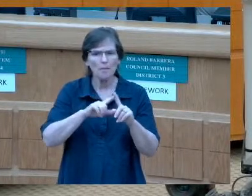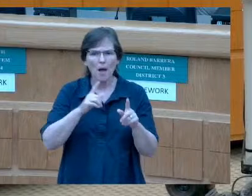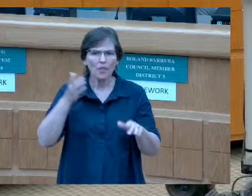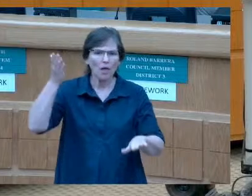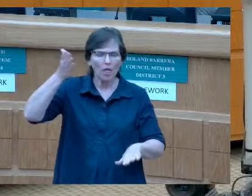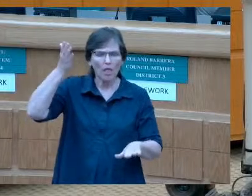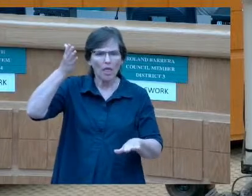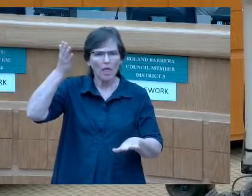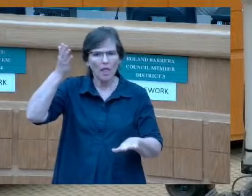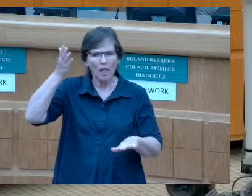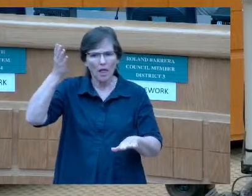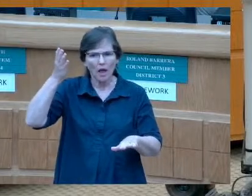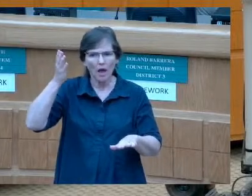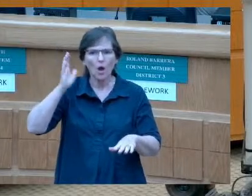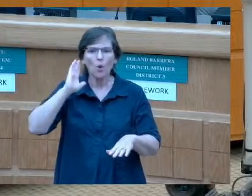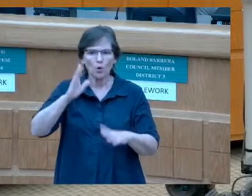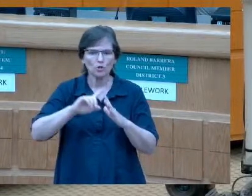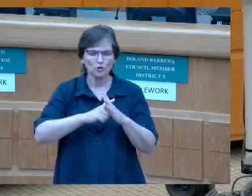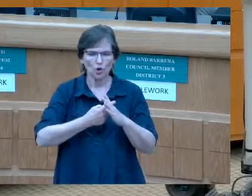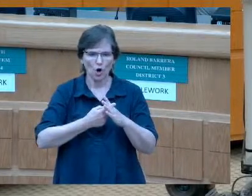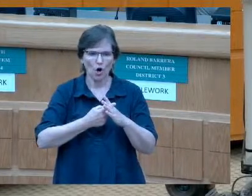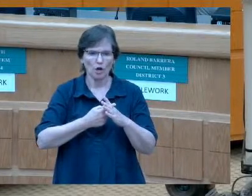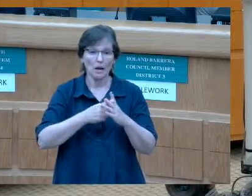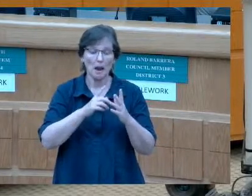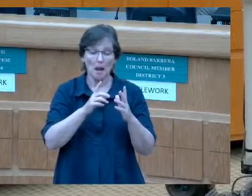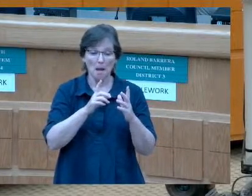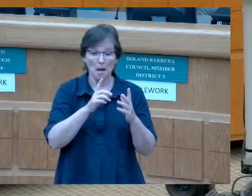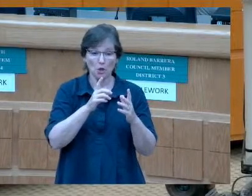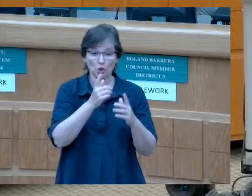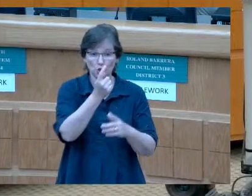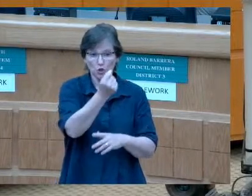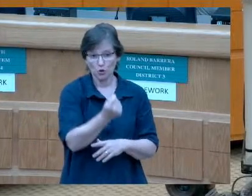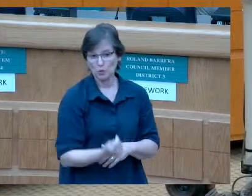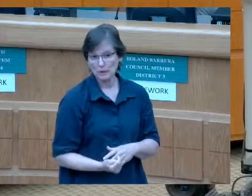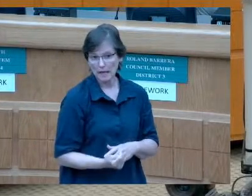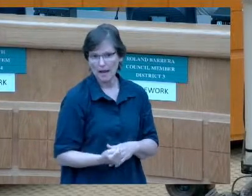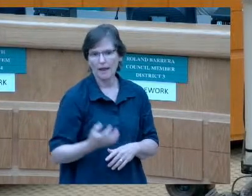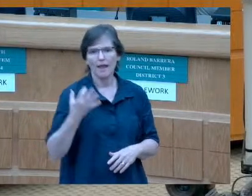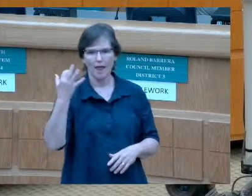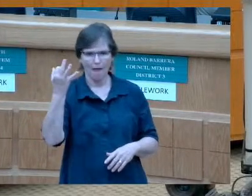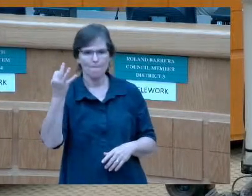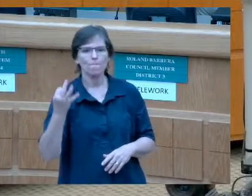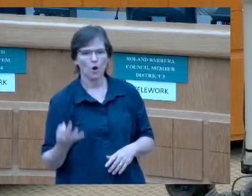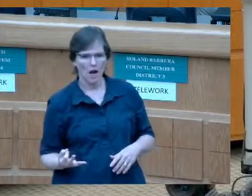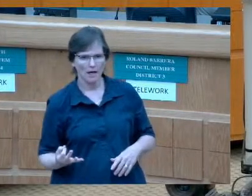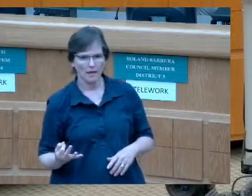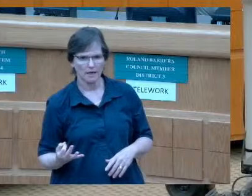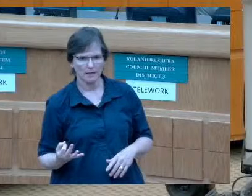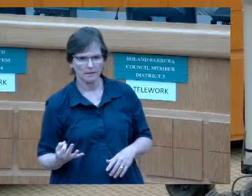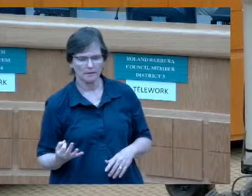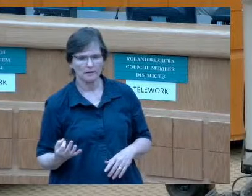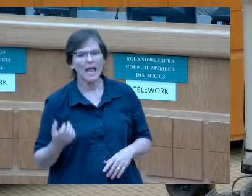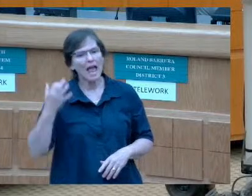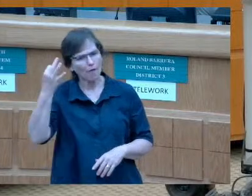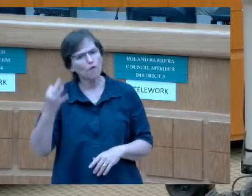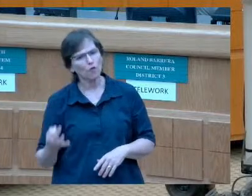that we're starting to meet on Tuesdays and on Fridays. And on Fridays, you'll have the A&M Corpus